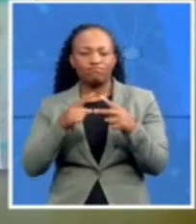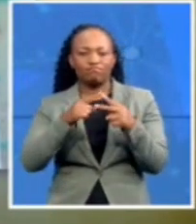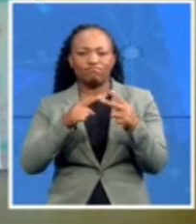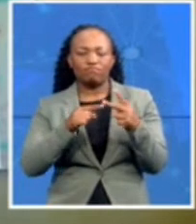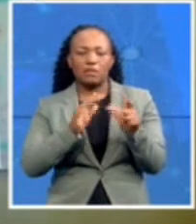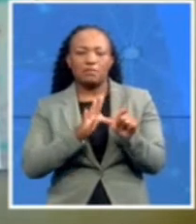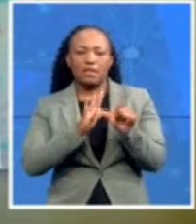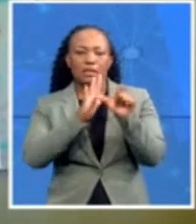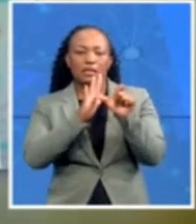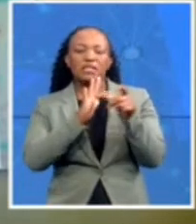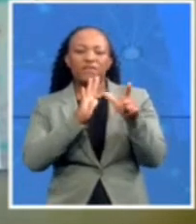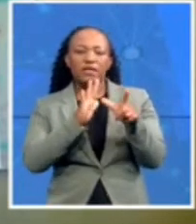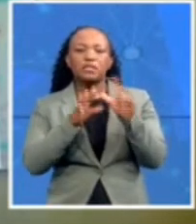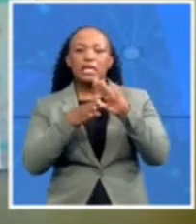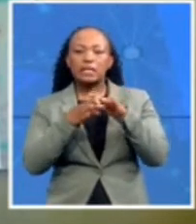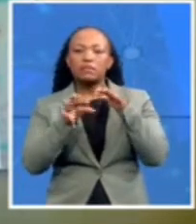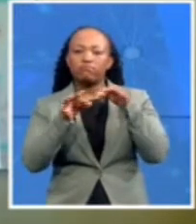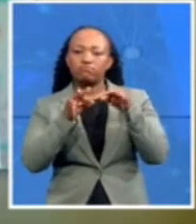Skonat.